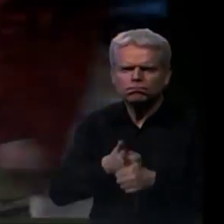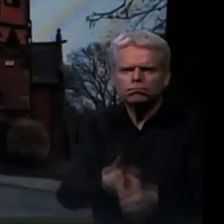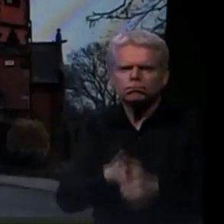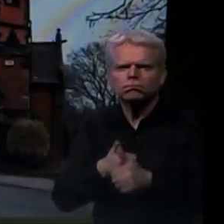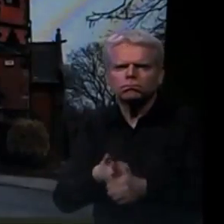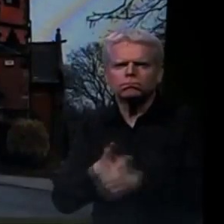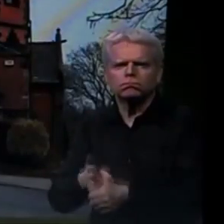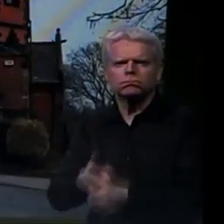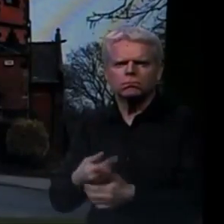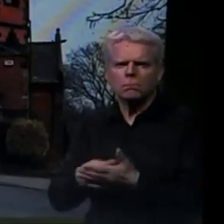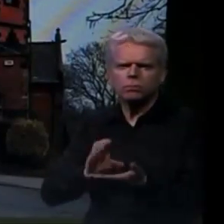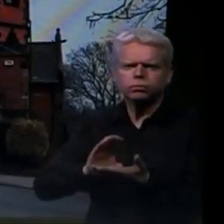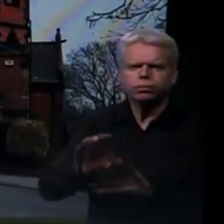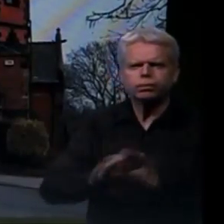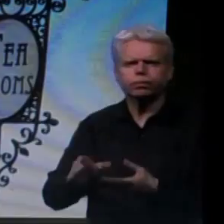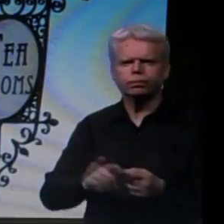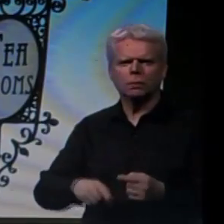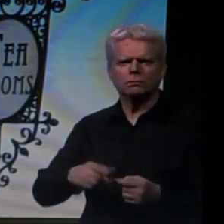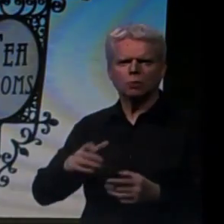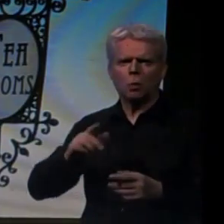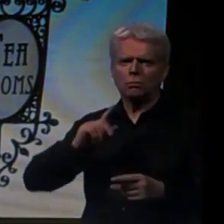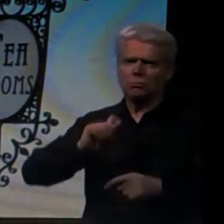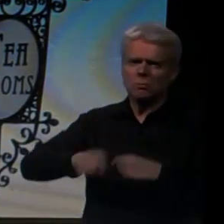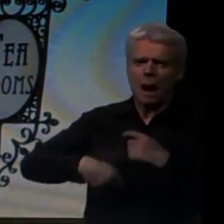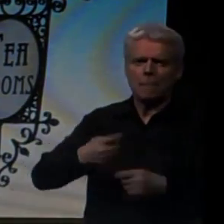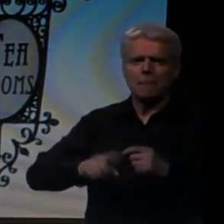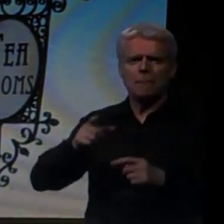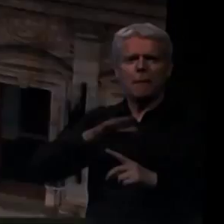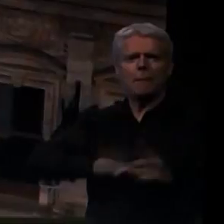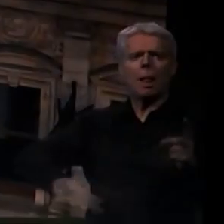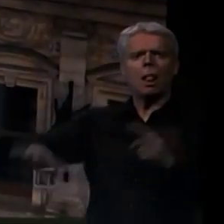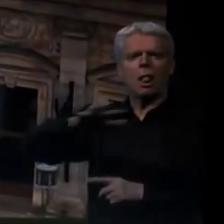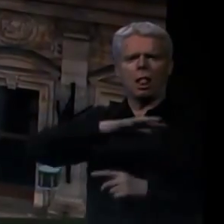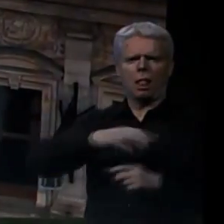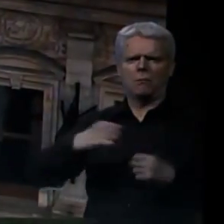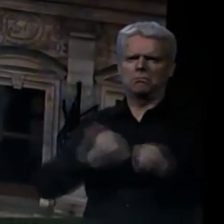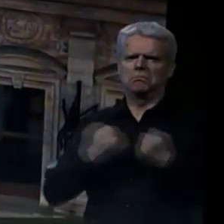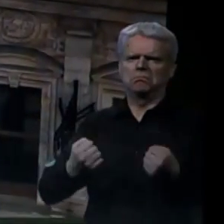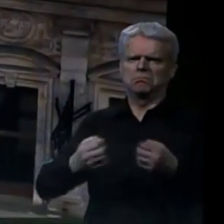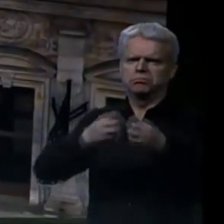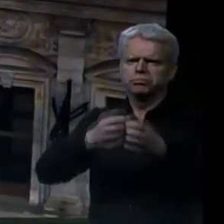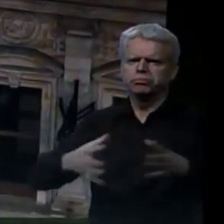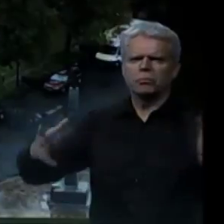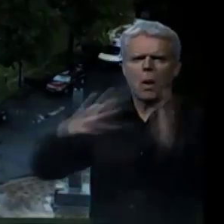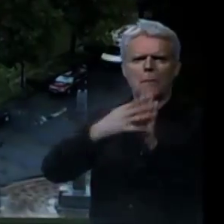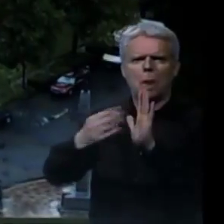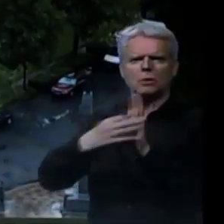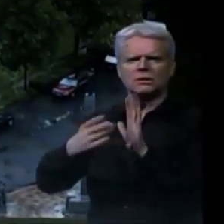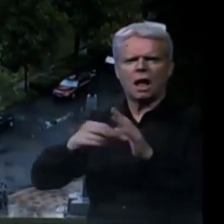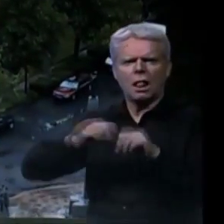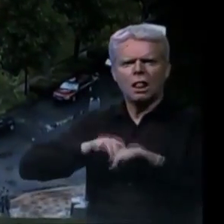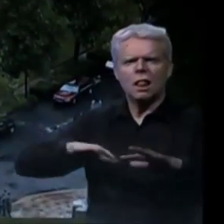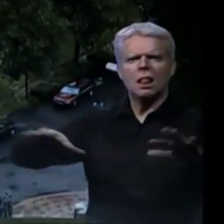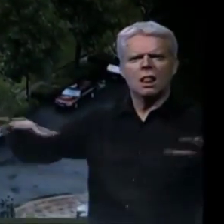the people housed on his model estates were required to conduct orderly lives governed by Christian rules.